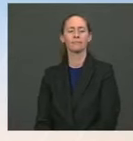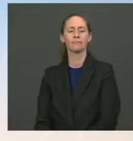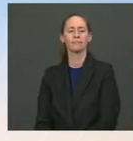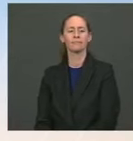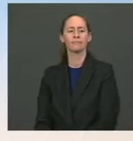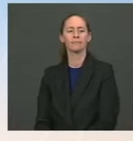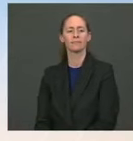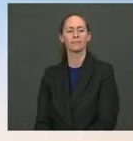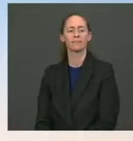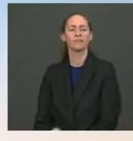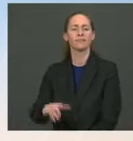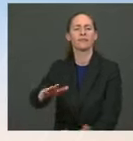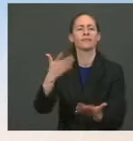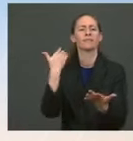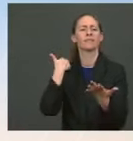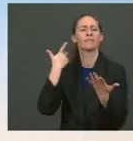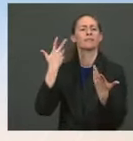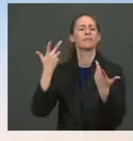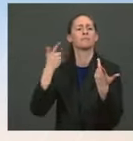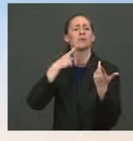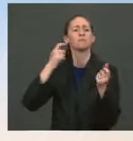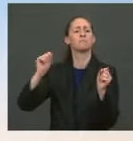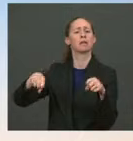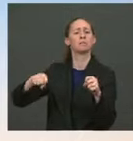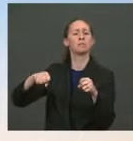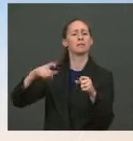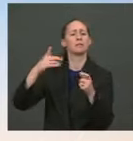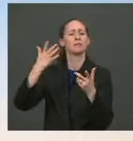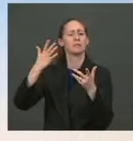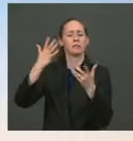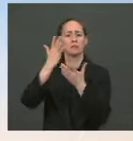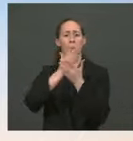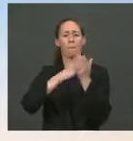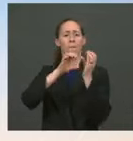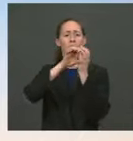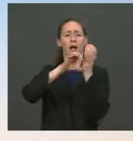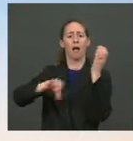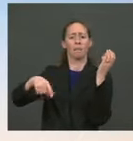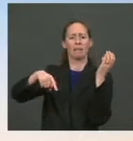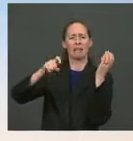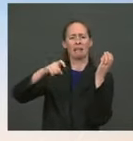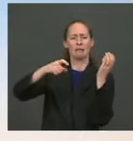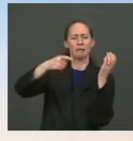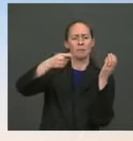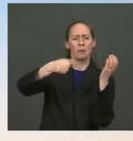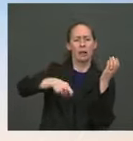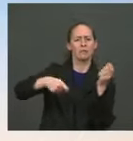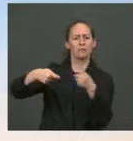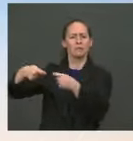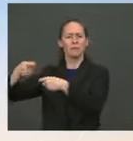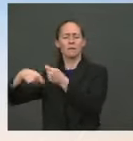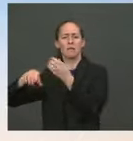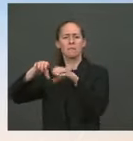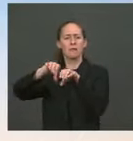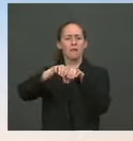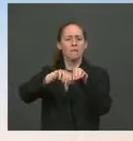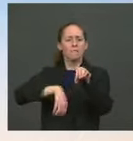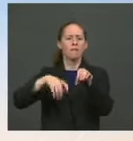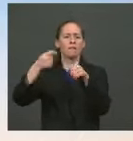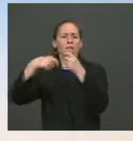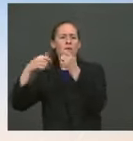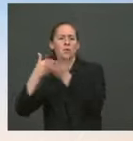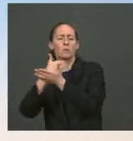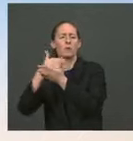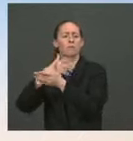suggested potential replacement for a portion of Line 5. The Army Corps of Engineers announced an environmental impact study of